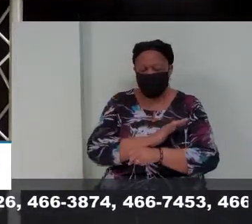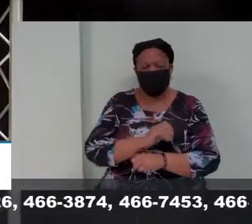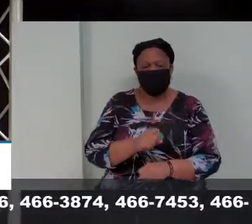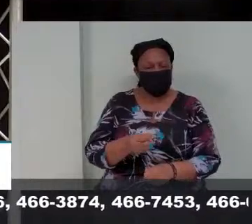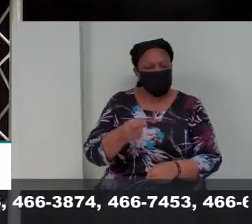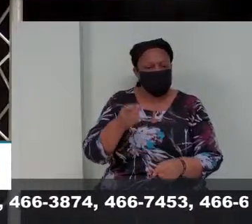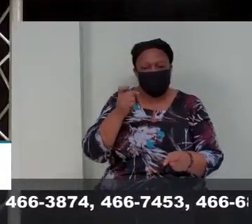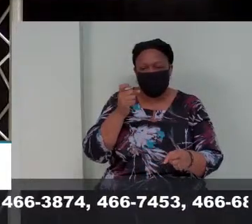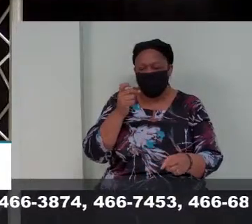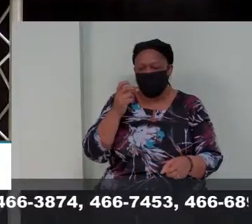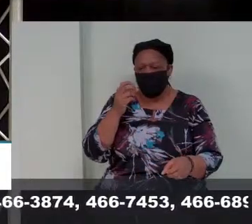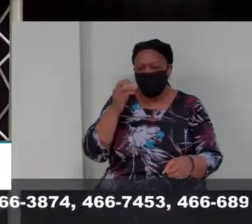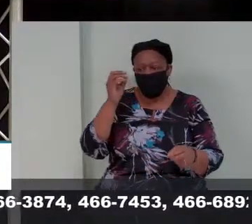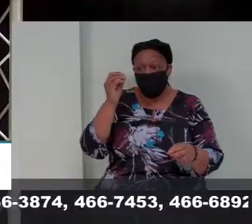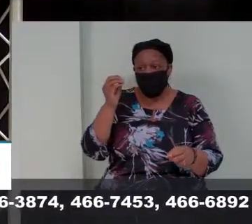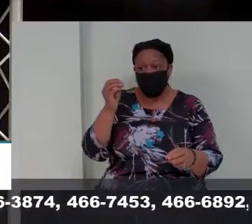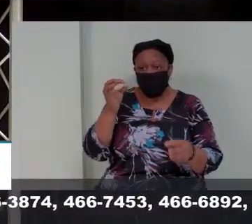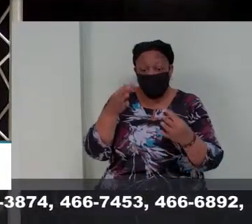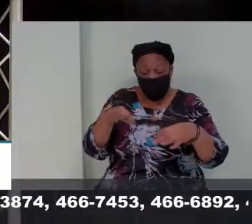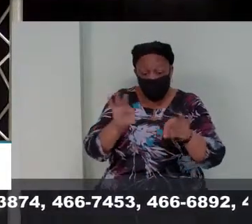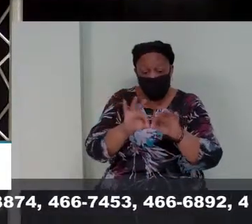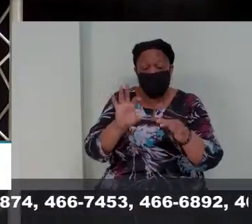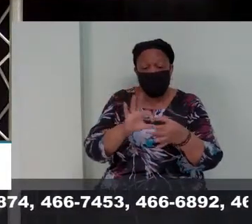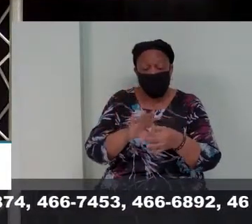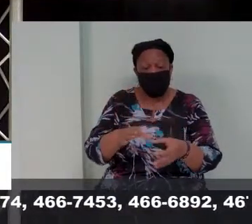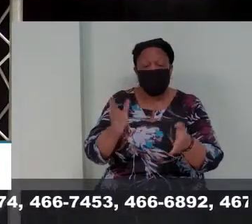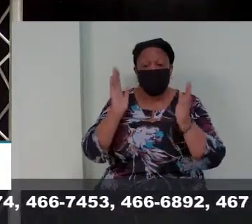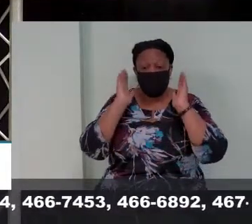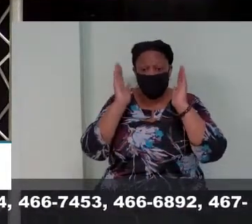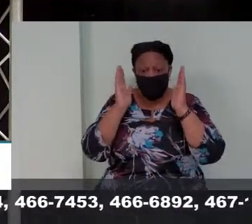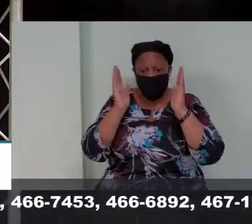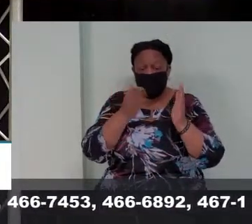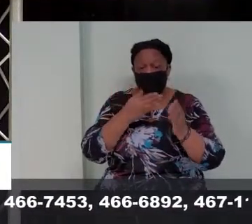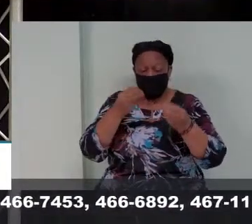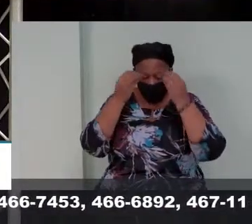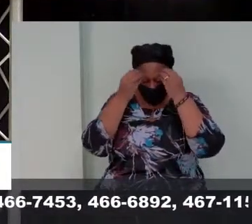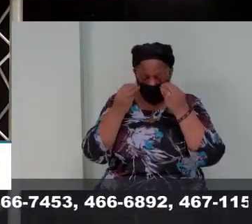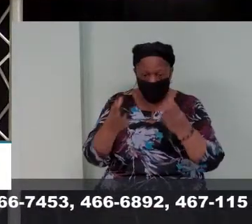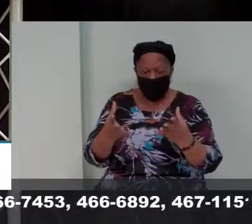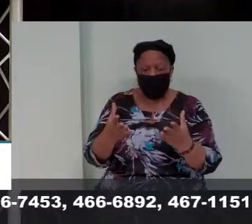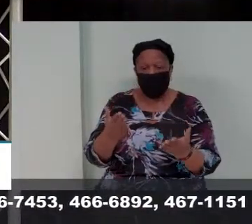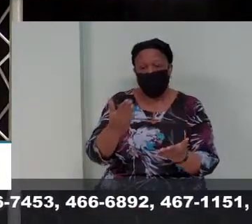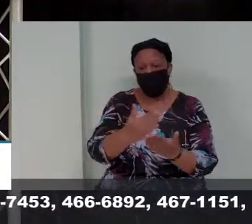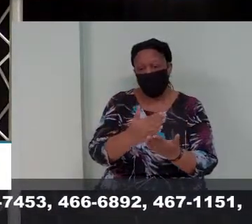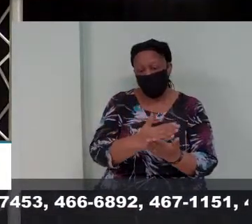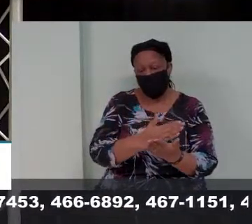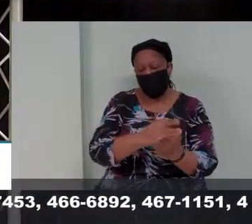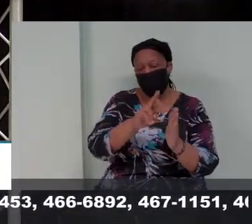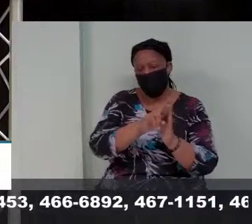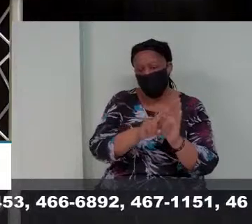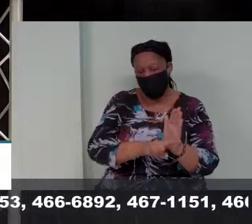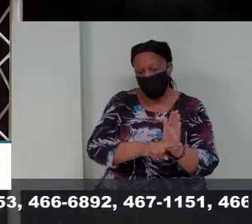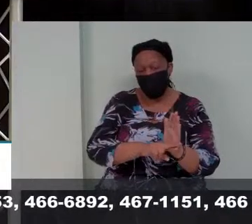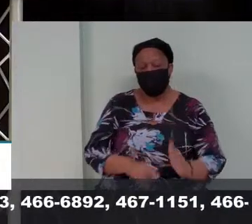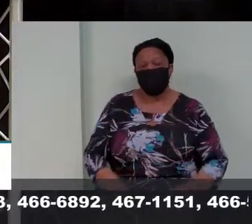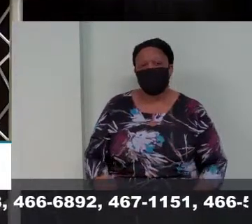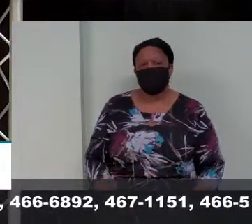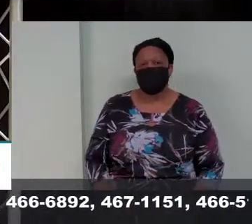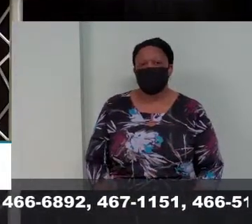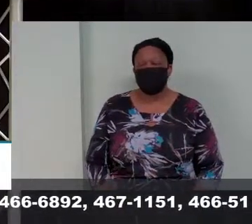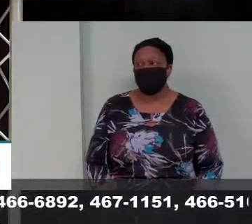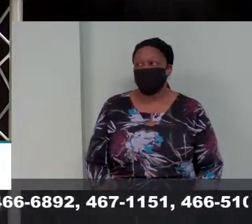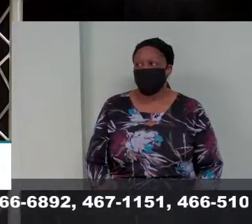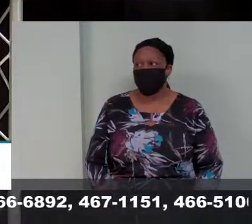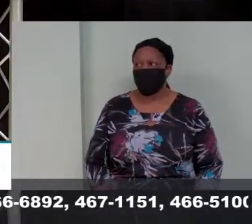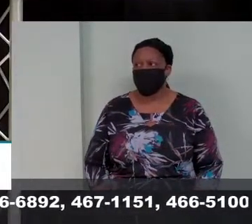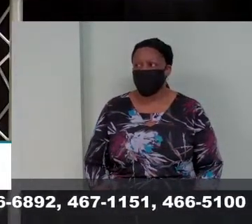importance of complying with the protocols and regulations. In light of the complexities associated